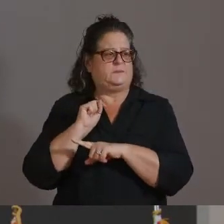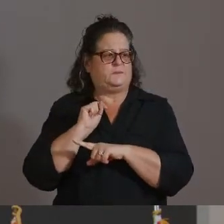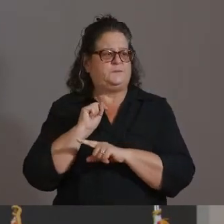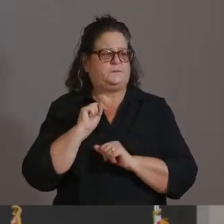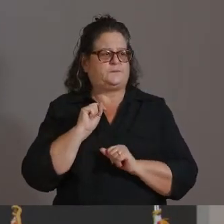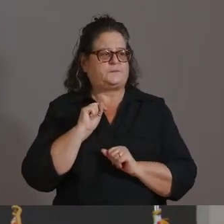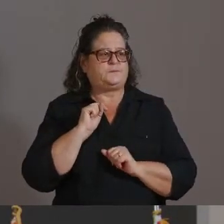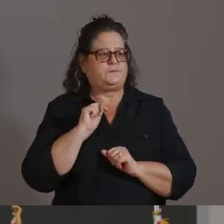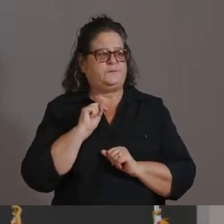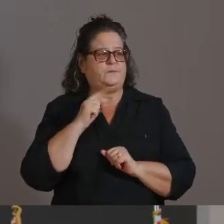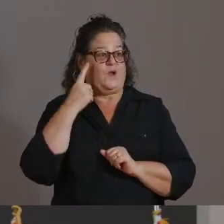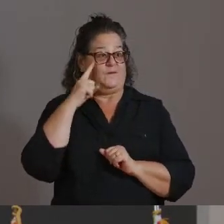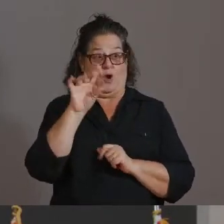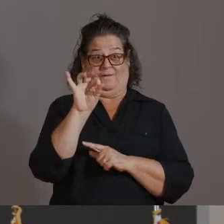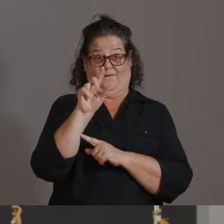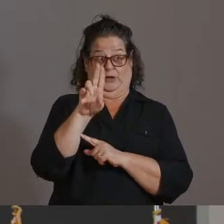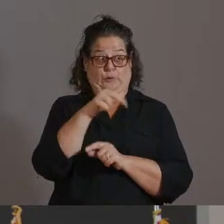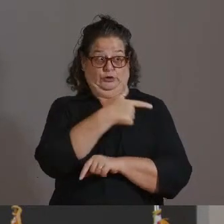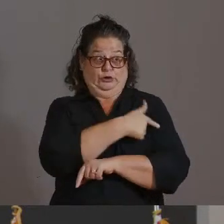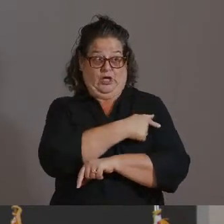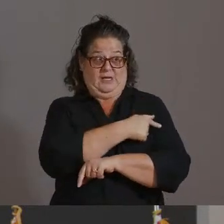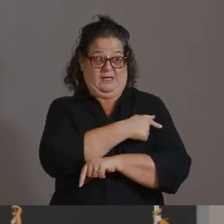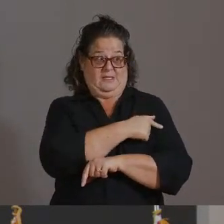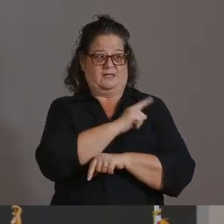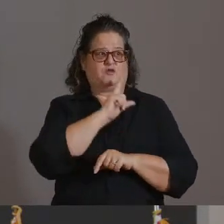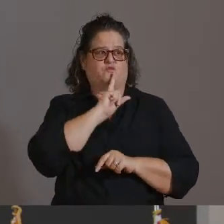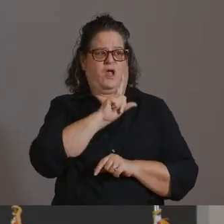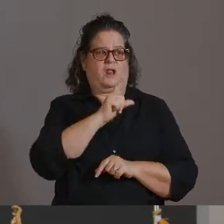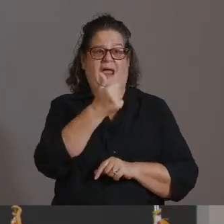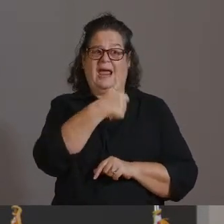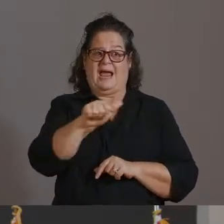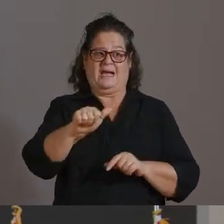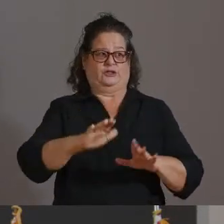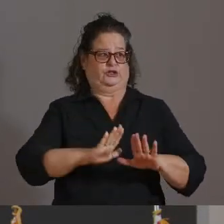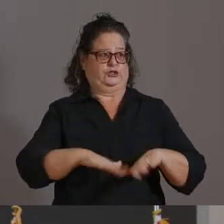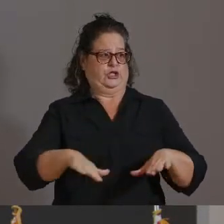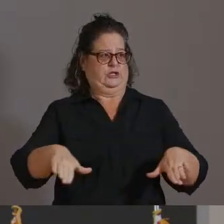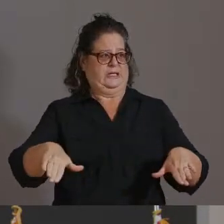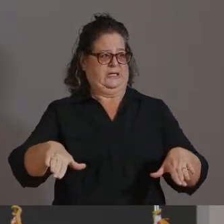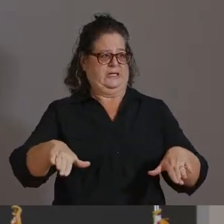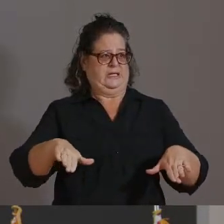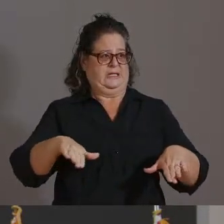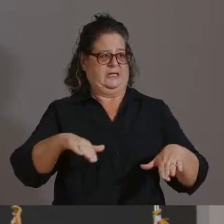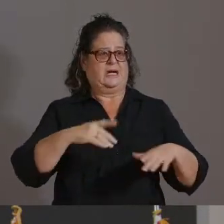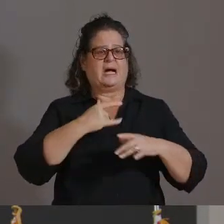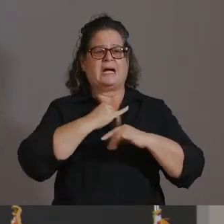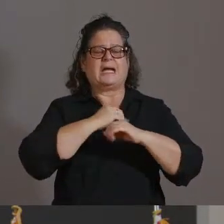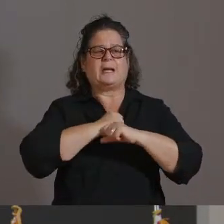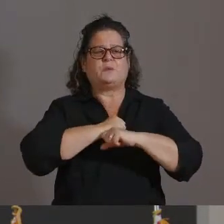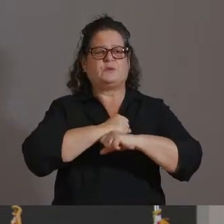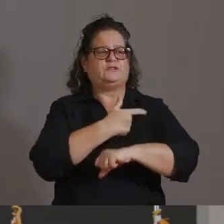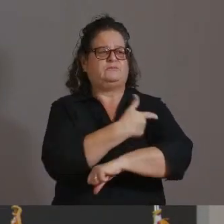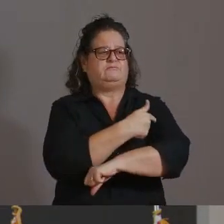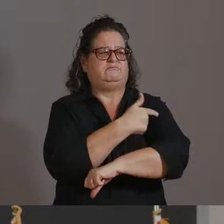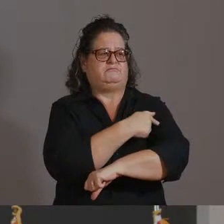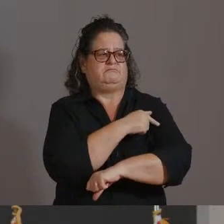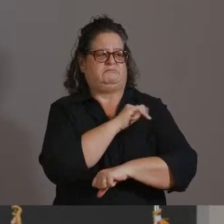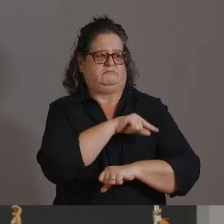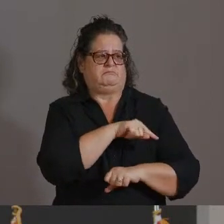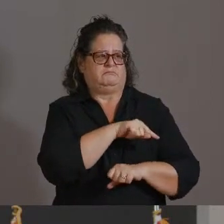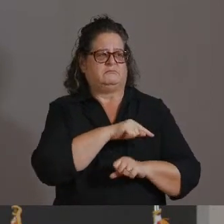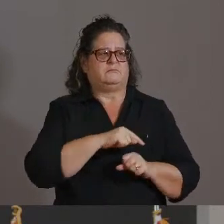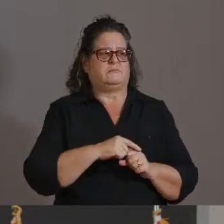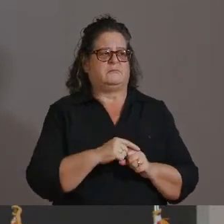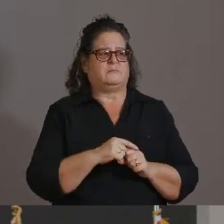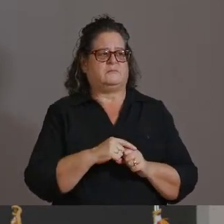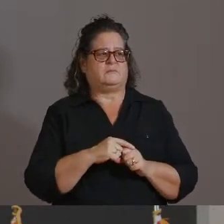your childhood immunizations, public health is always a great place to look because they will either partner with mass immunizers or offer